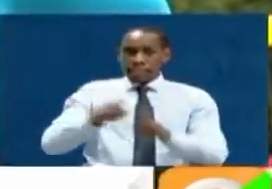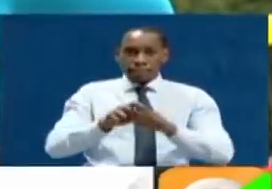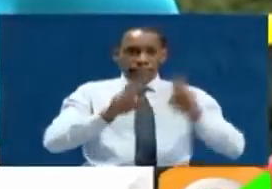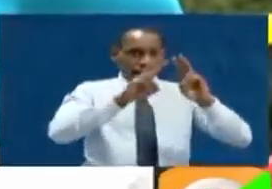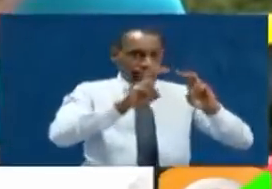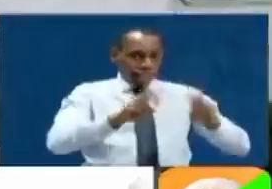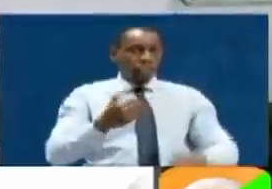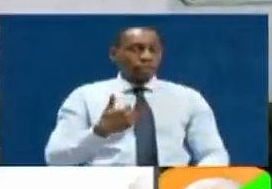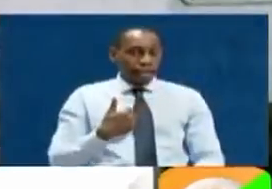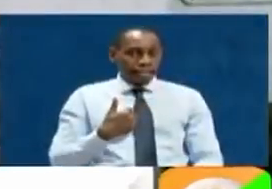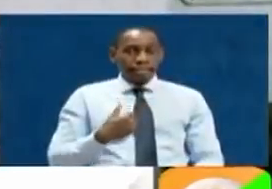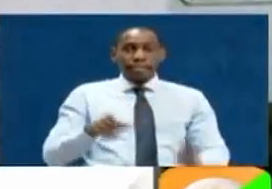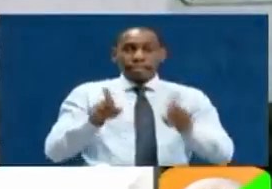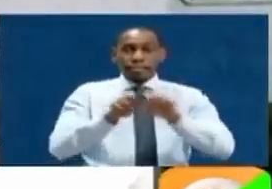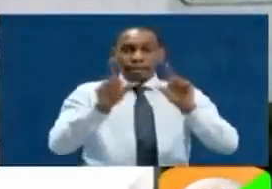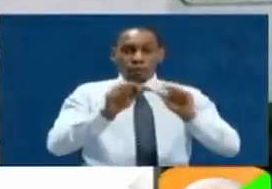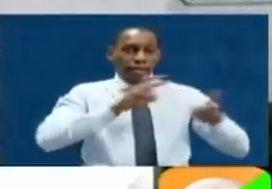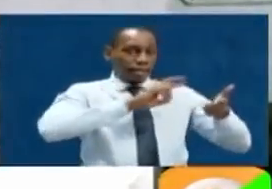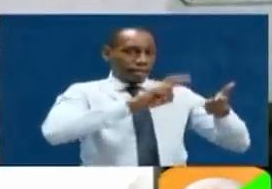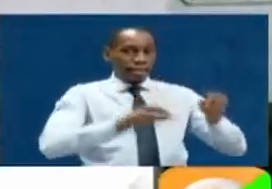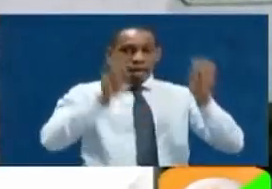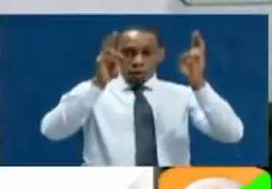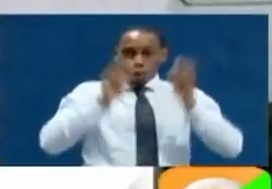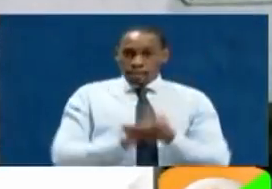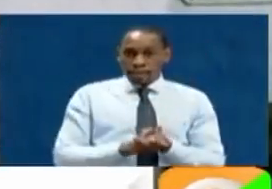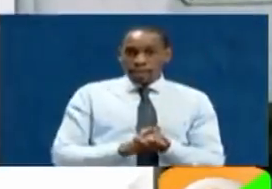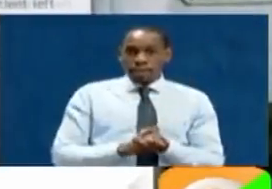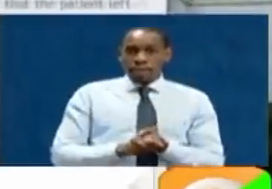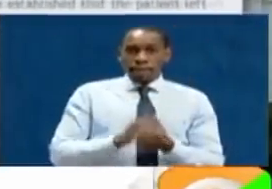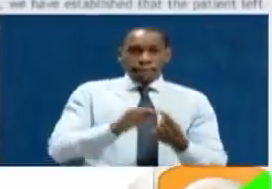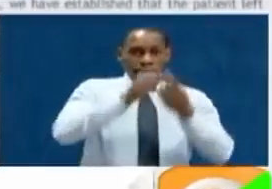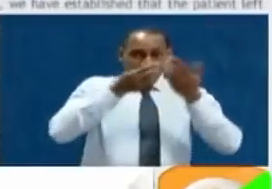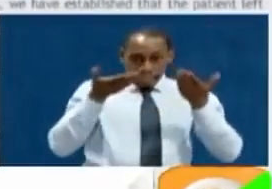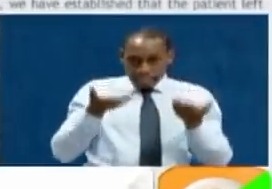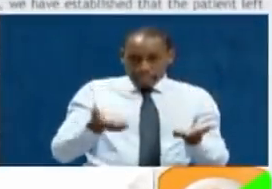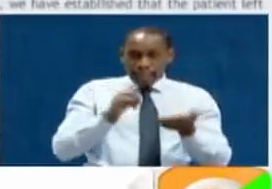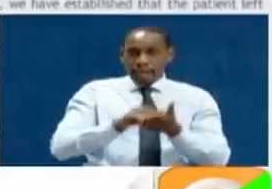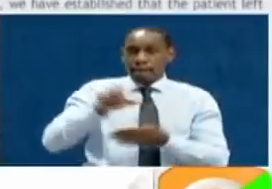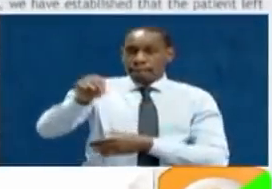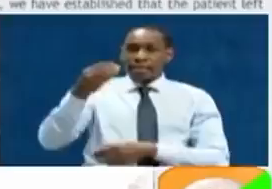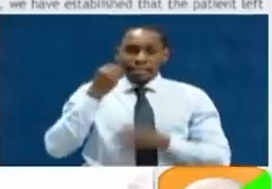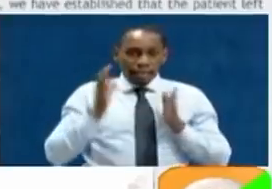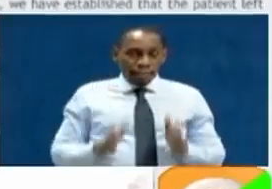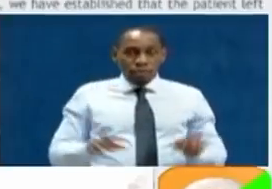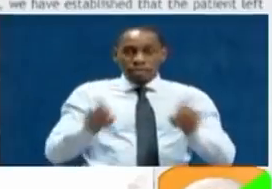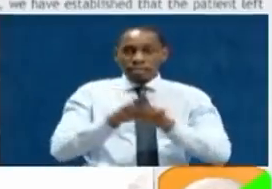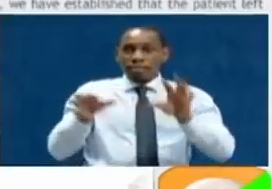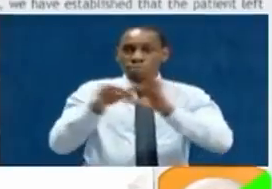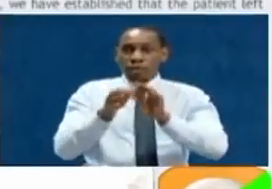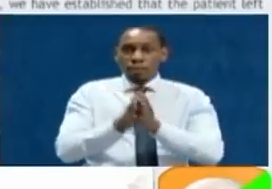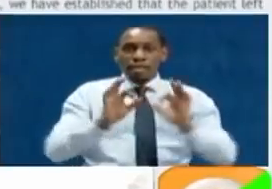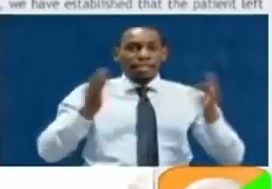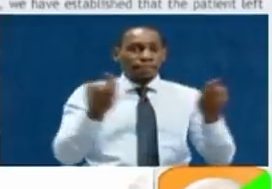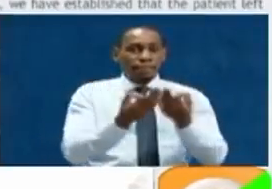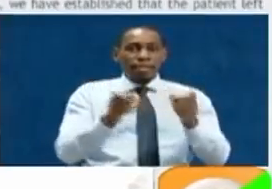conducted its own investigations. The statement read in part, and I quote, "Our priority now is to find the patient and connect him with